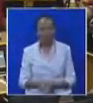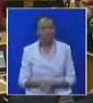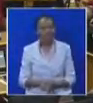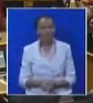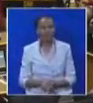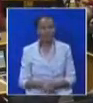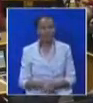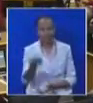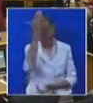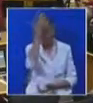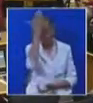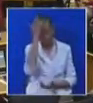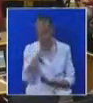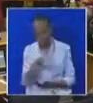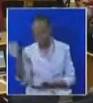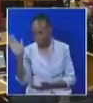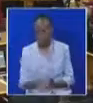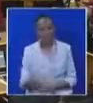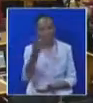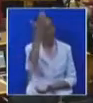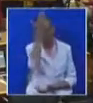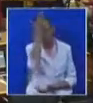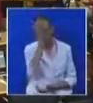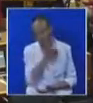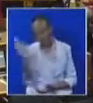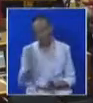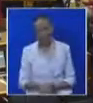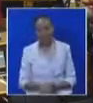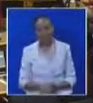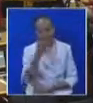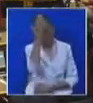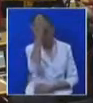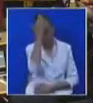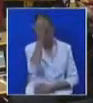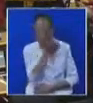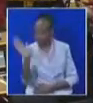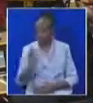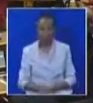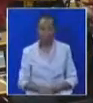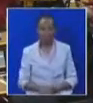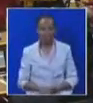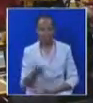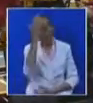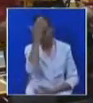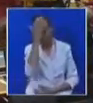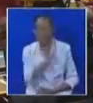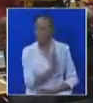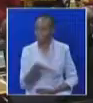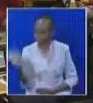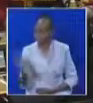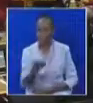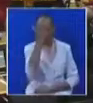must fall. Zubta must fall. Zubta must fall. Zubta must fall. Zubta must fall. Zubta